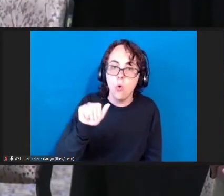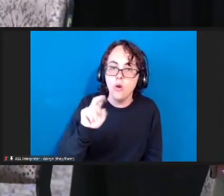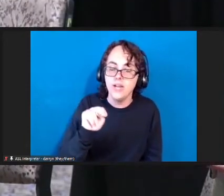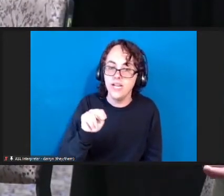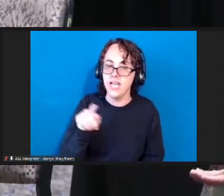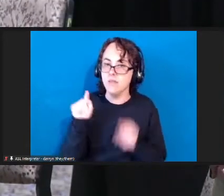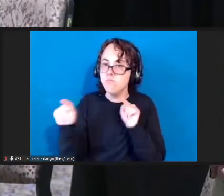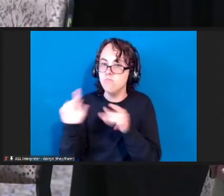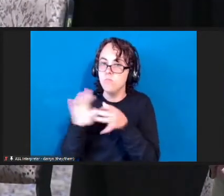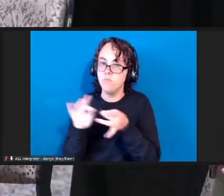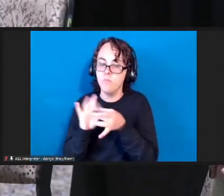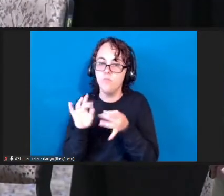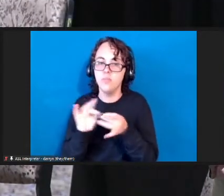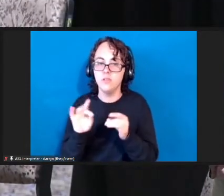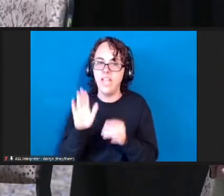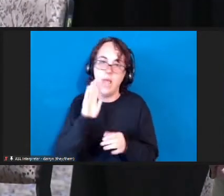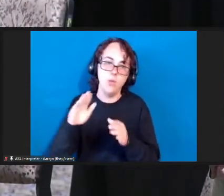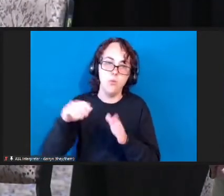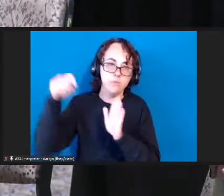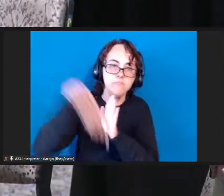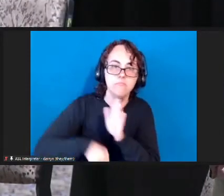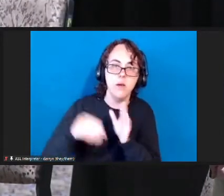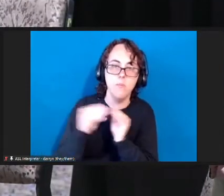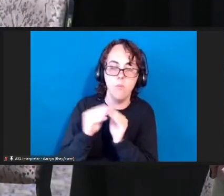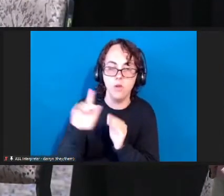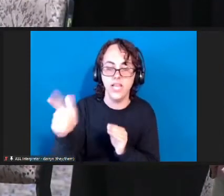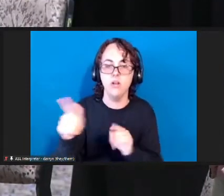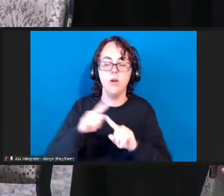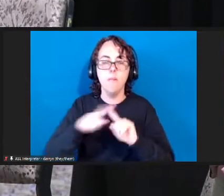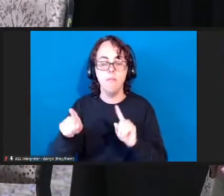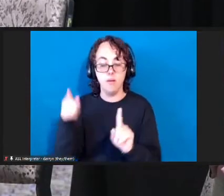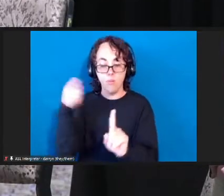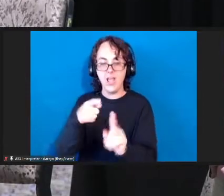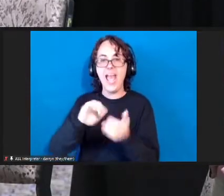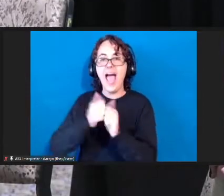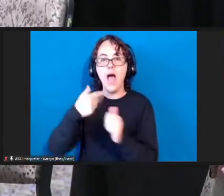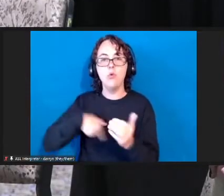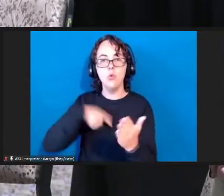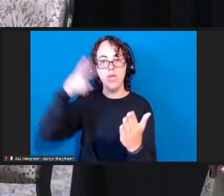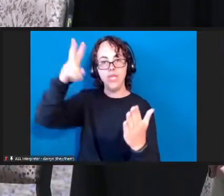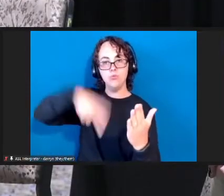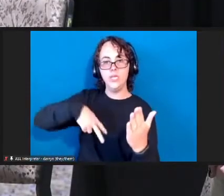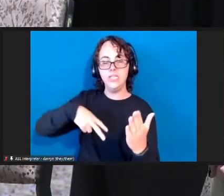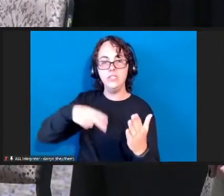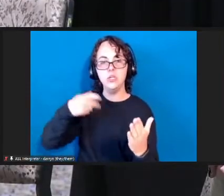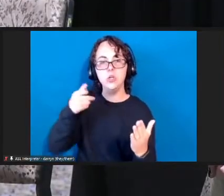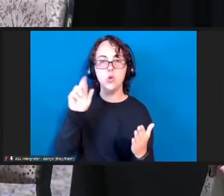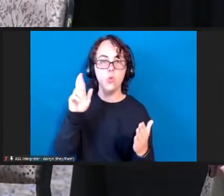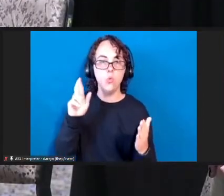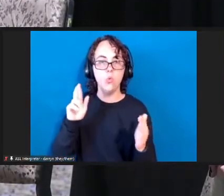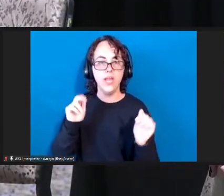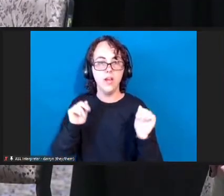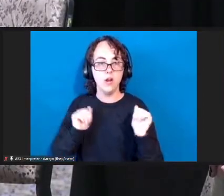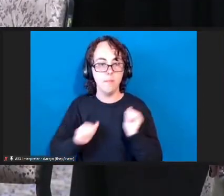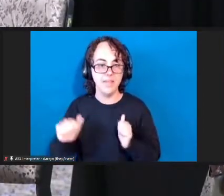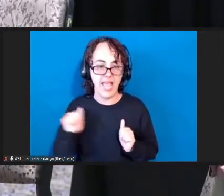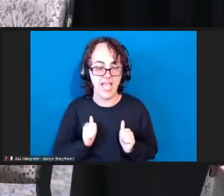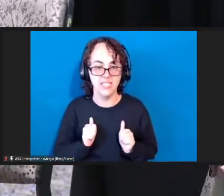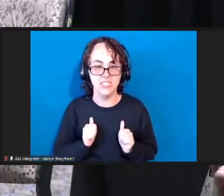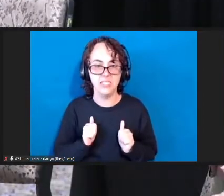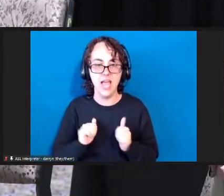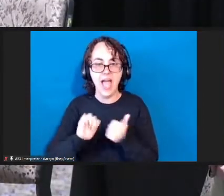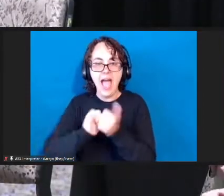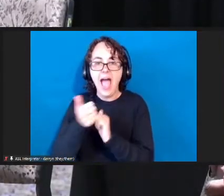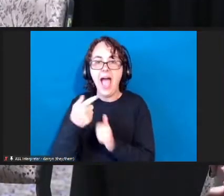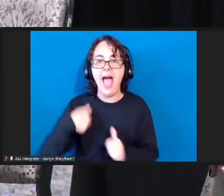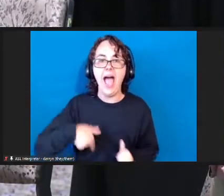get into this, how do we read queer plays? How do we read them? You know, Sojourner Truth talked about, I